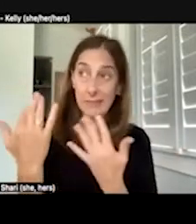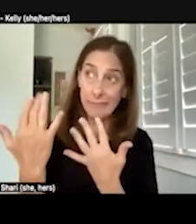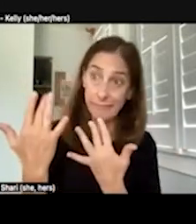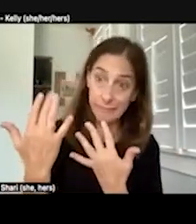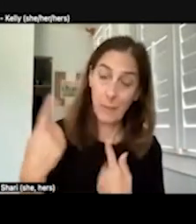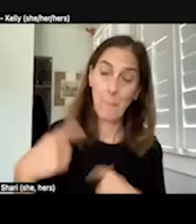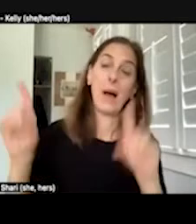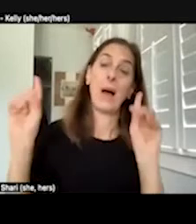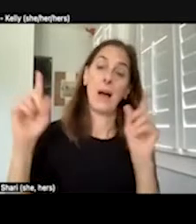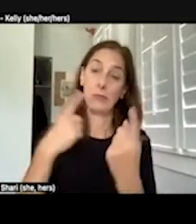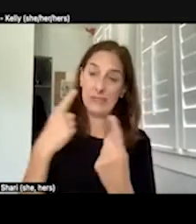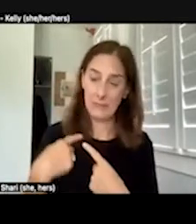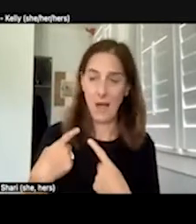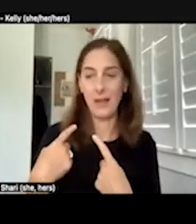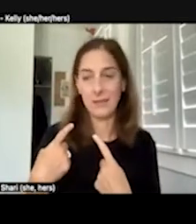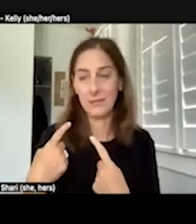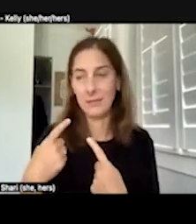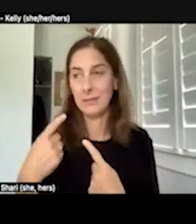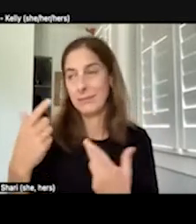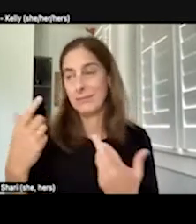Hopefully they're working on ways